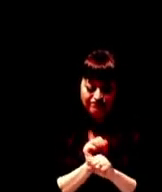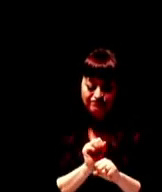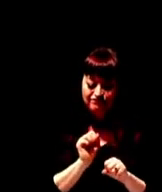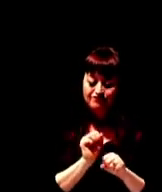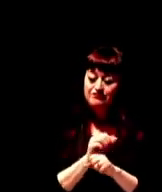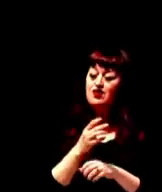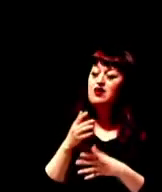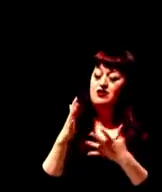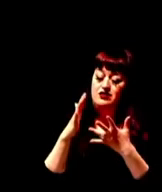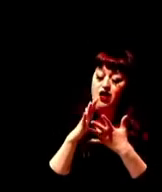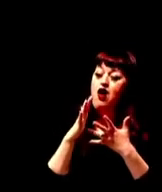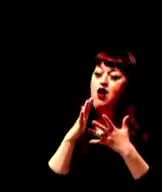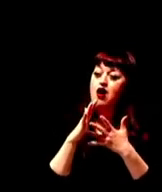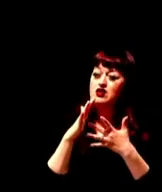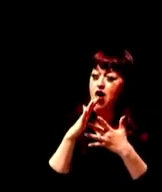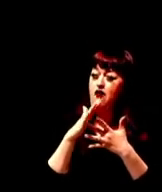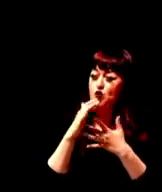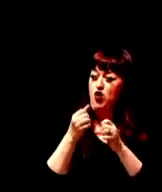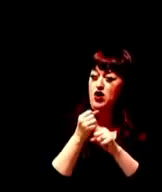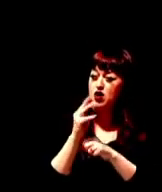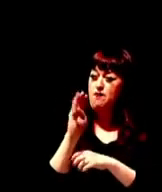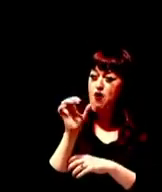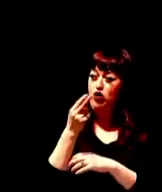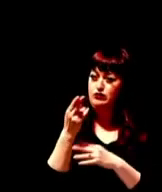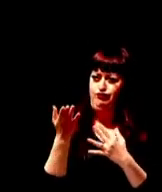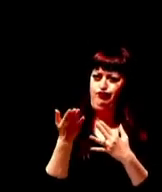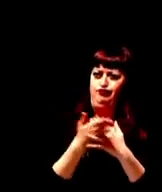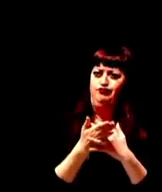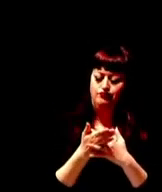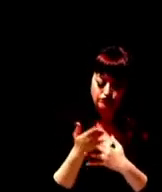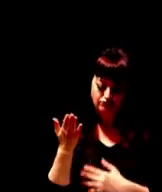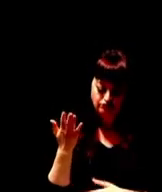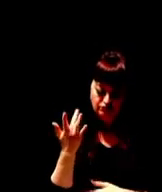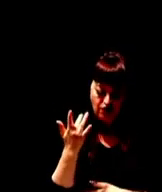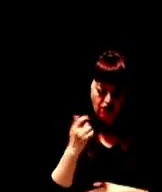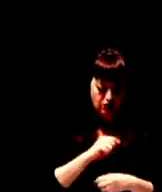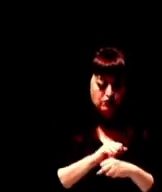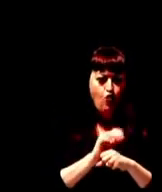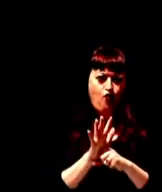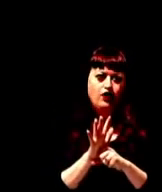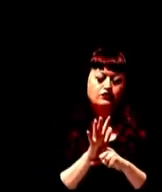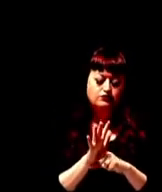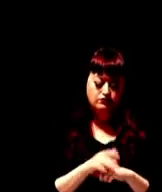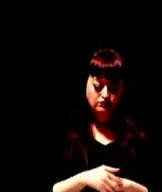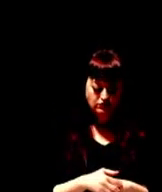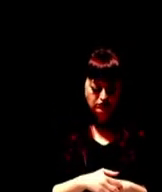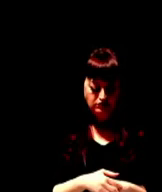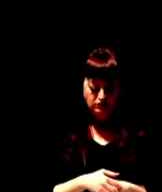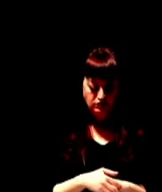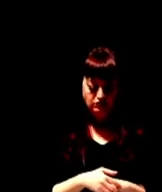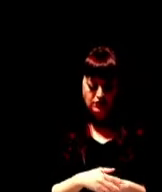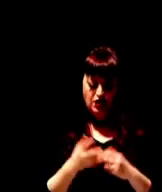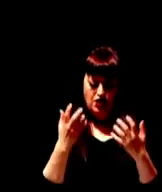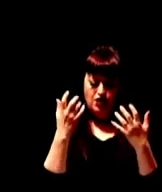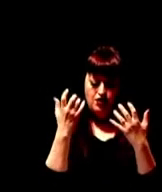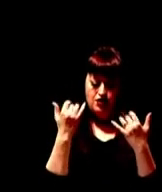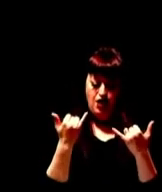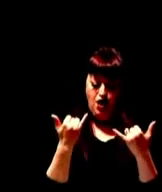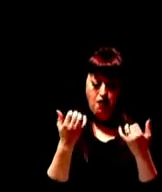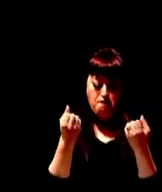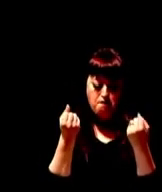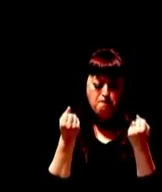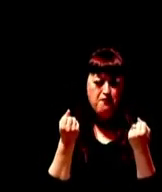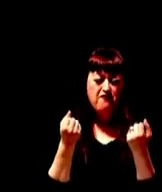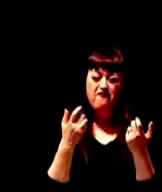our sophomore year, COVID has been deciding our fates for 2 years now. We are just now getting to a point where many feel